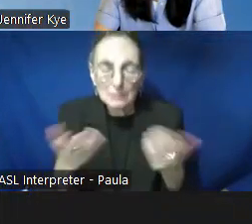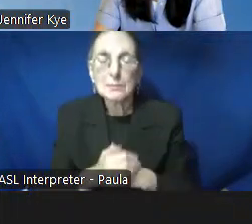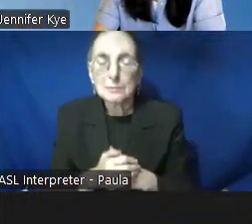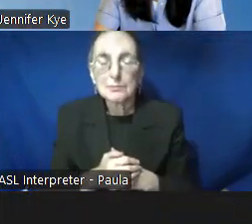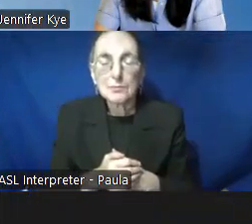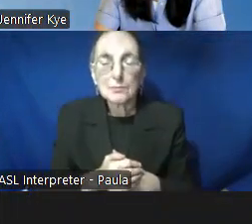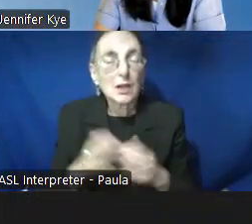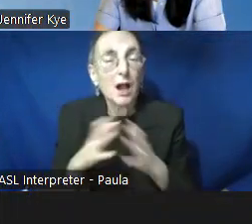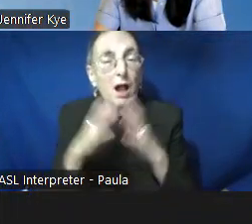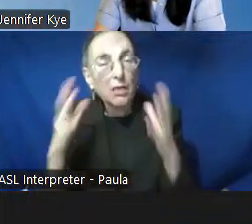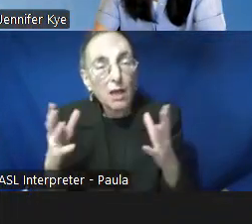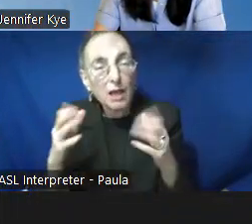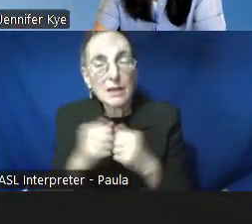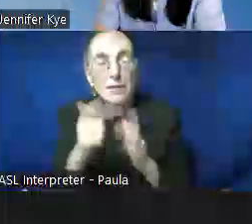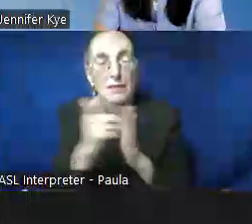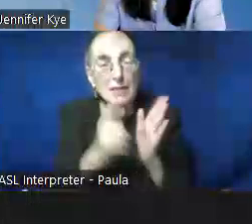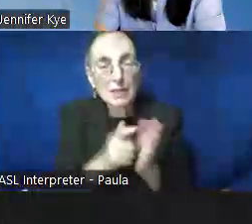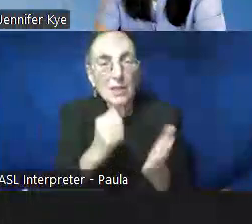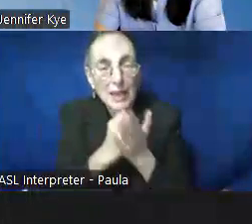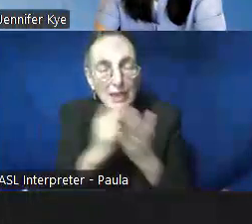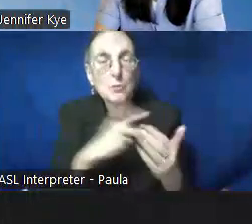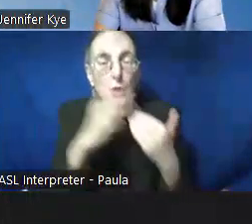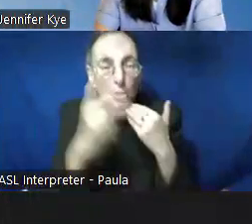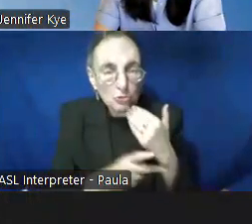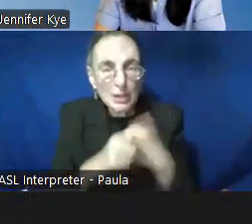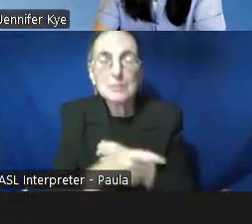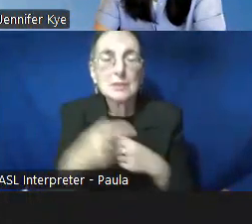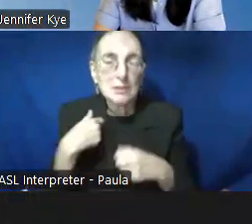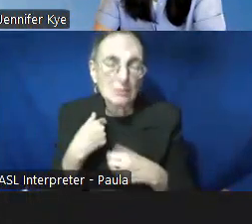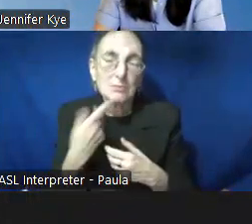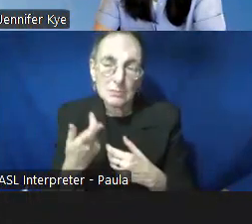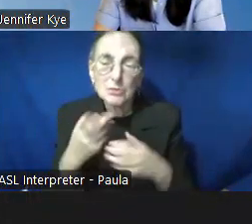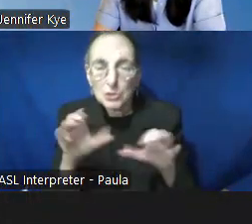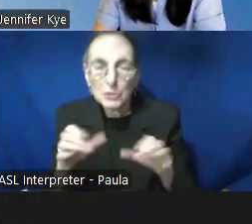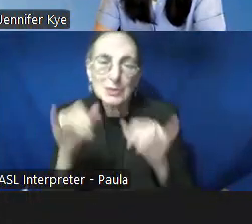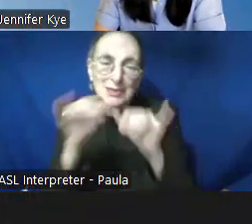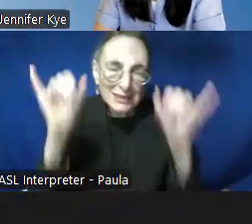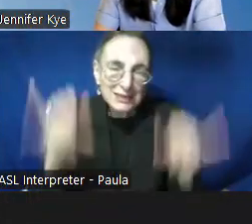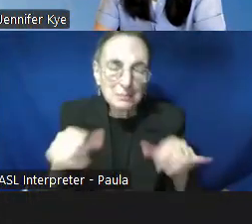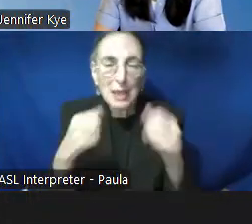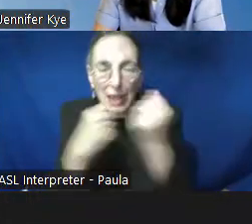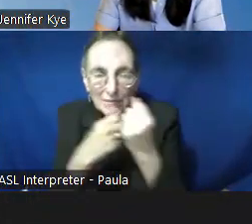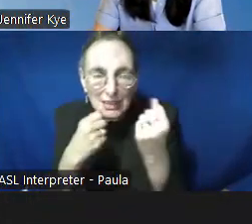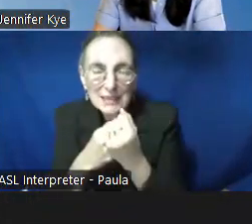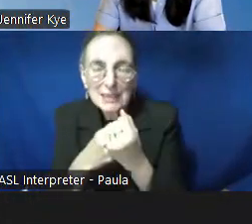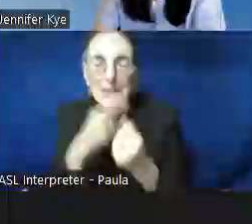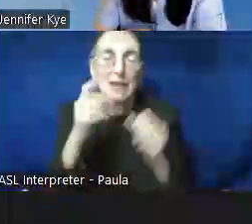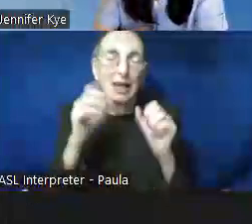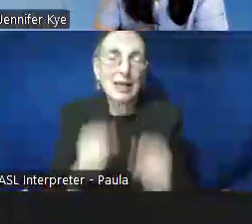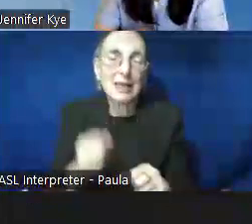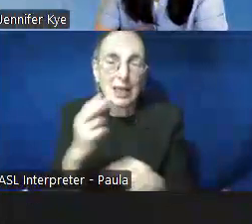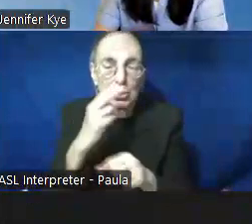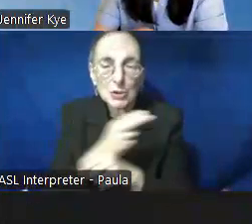A lot of legal aid programs also engage in systemic advocacy, so they can use information from